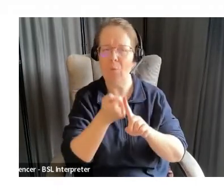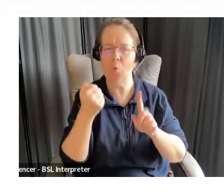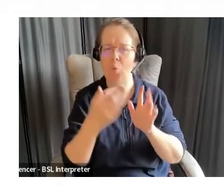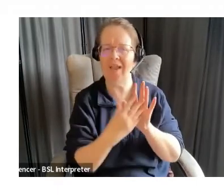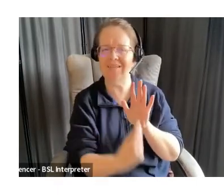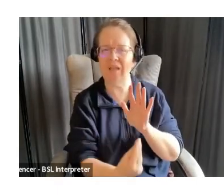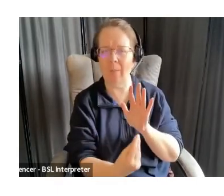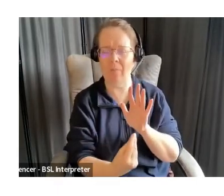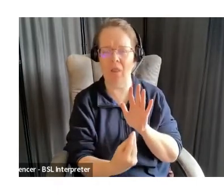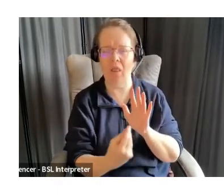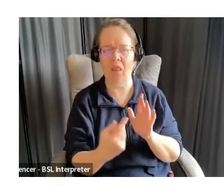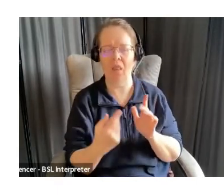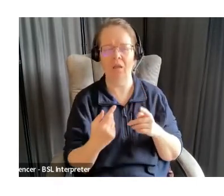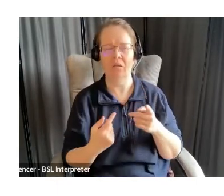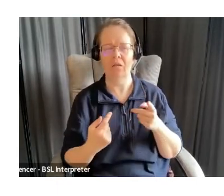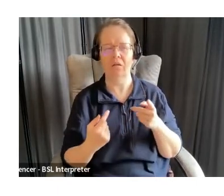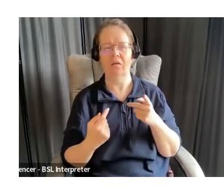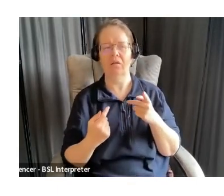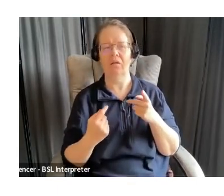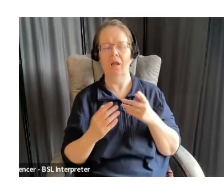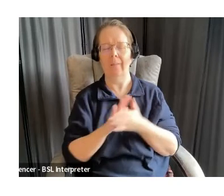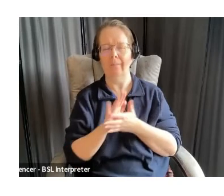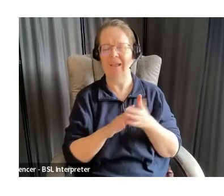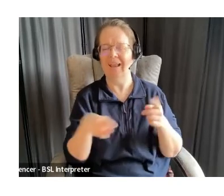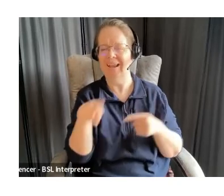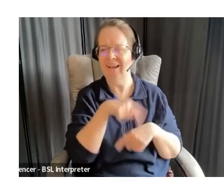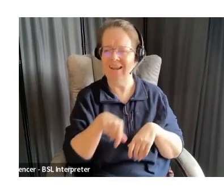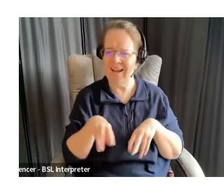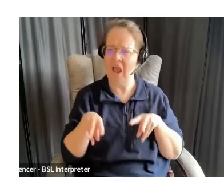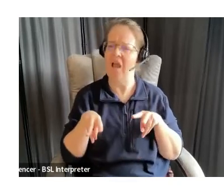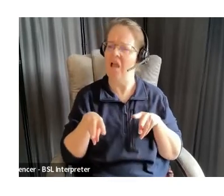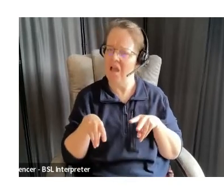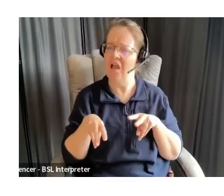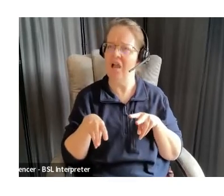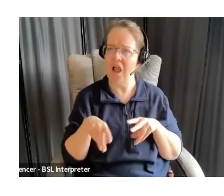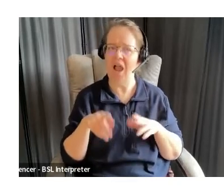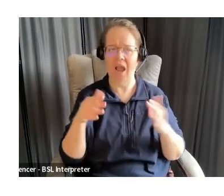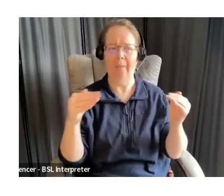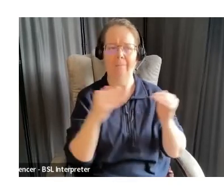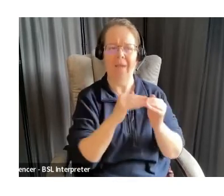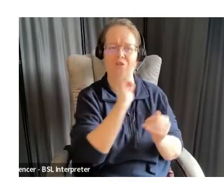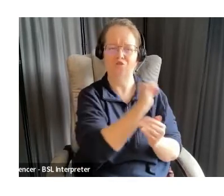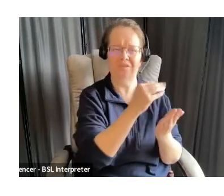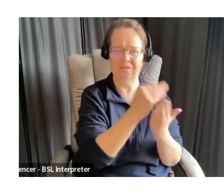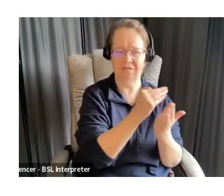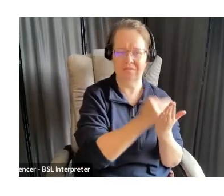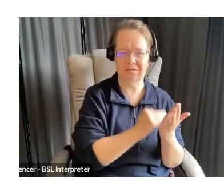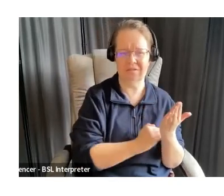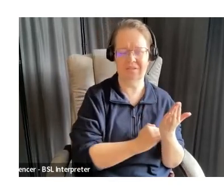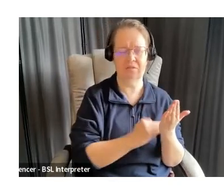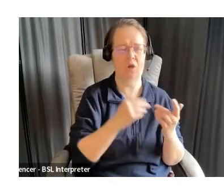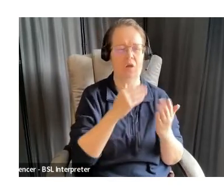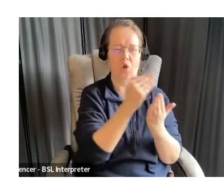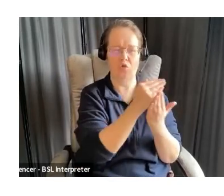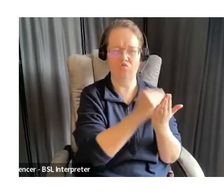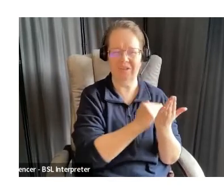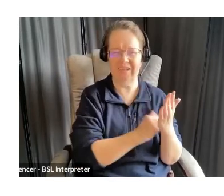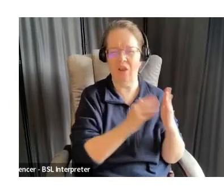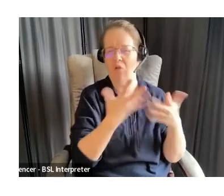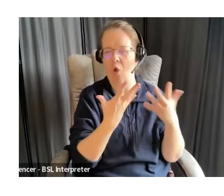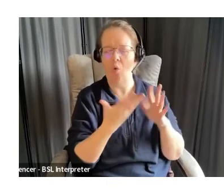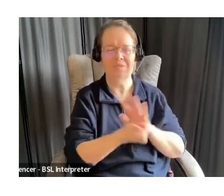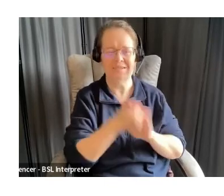that it speaks to some of the key selection criteria or the key skills that employer is